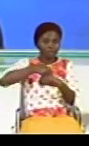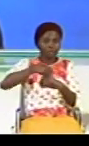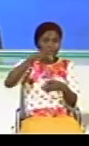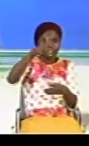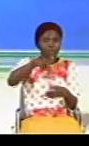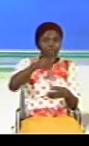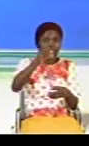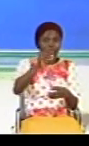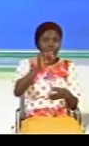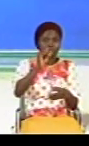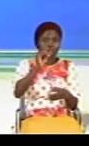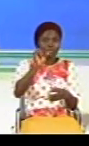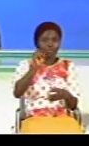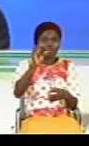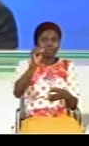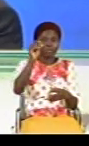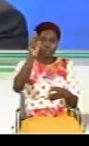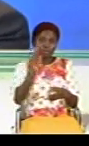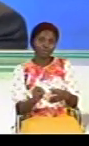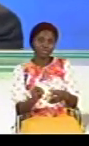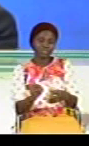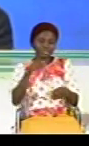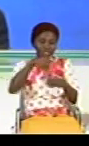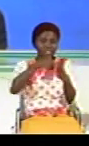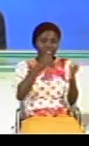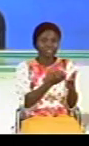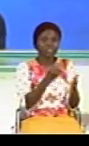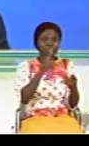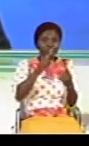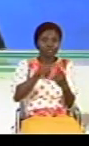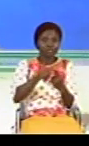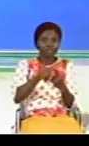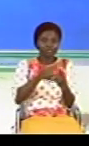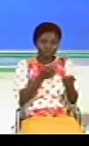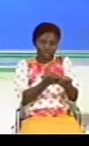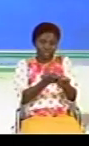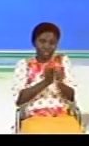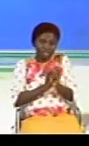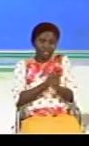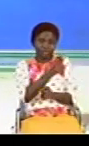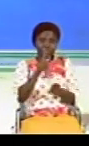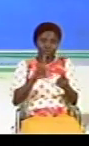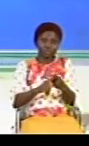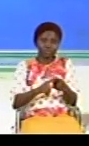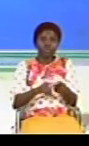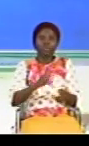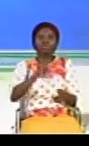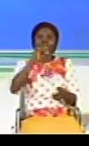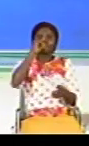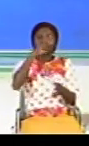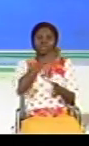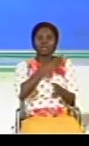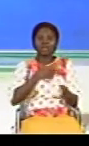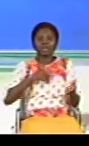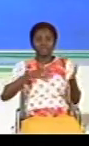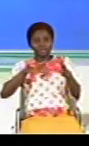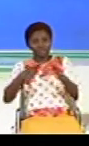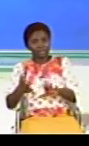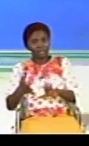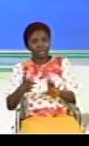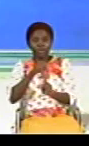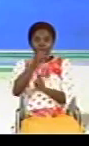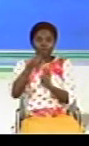you, entice you to drink it and die. When you see sin like that, as